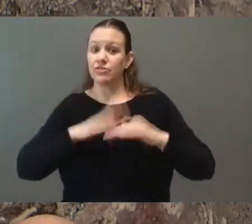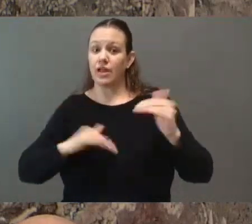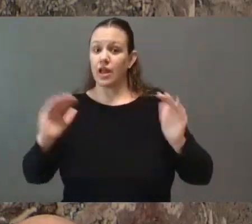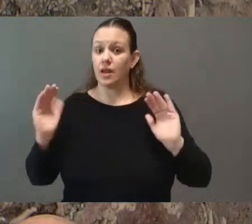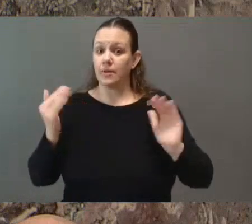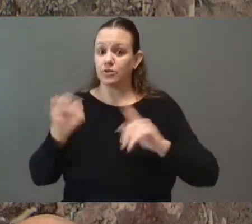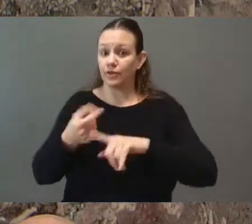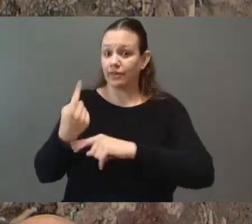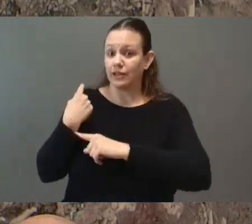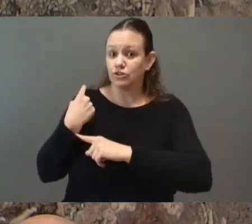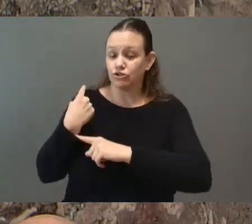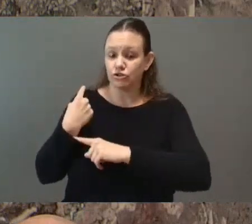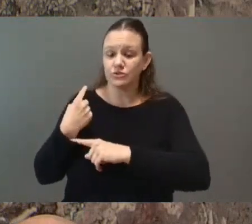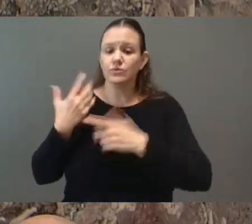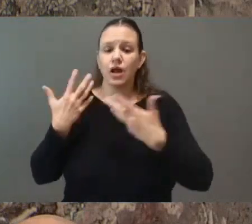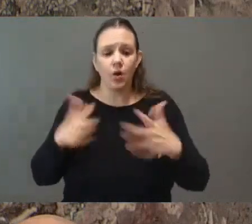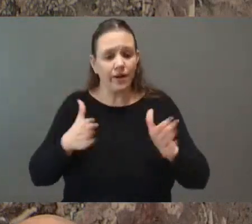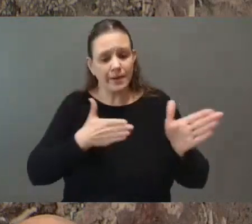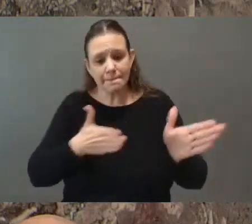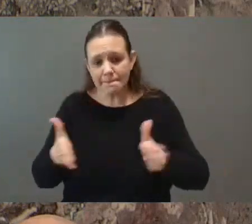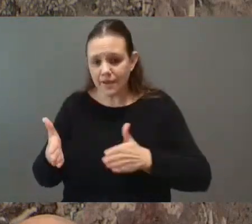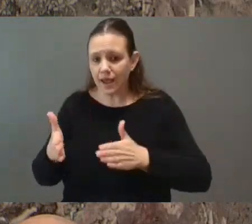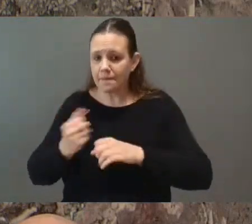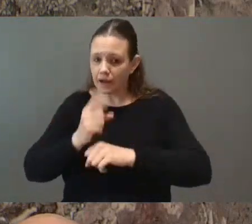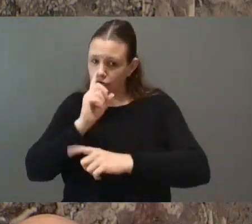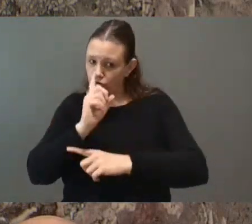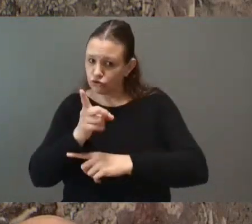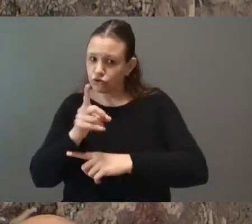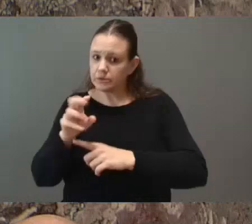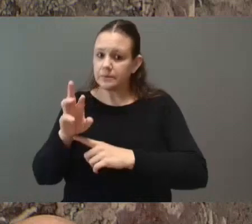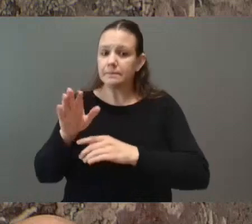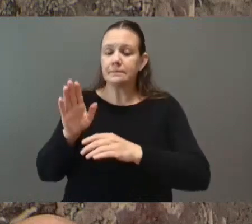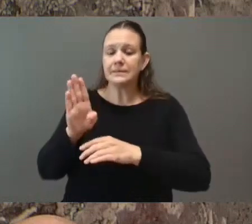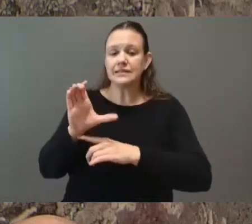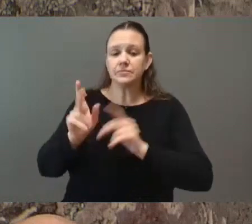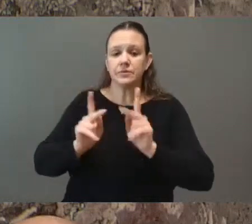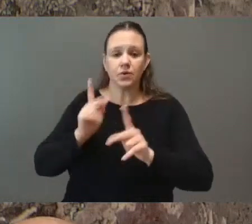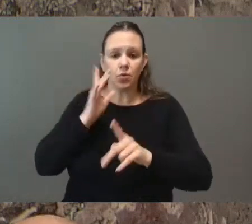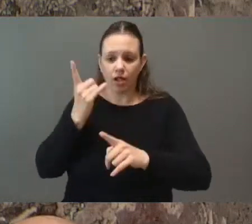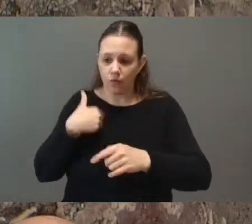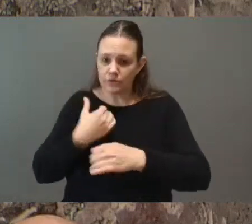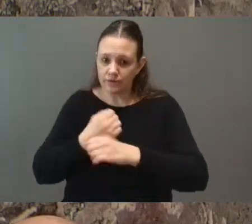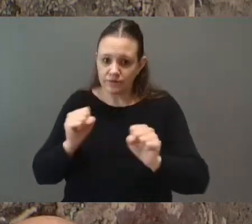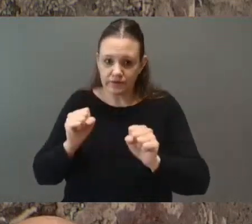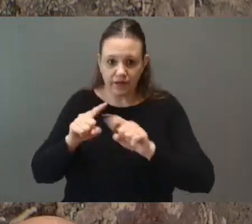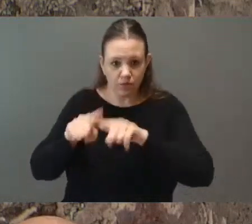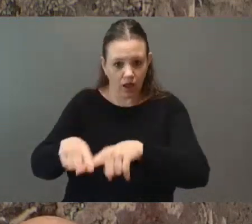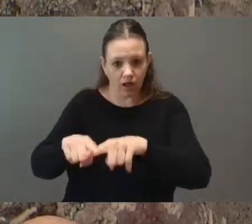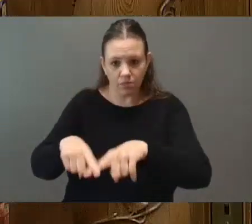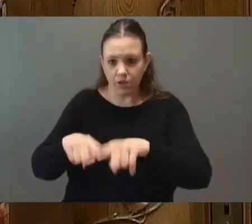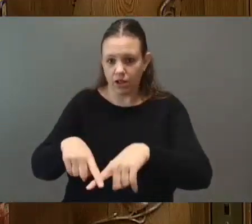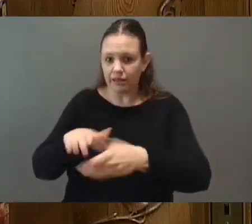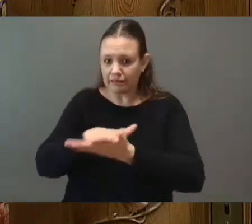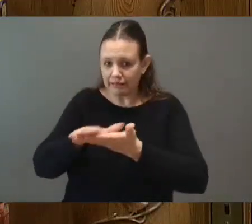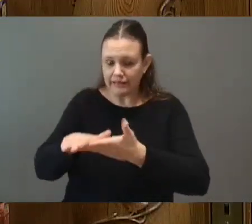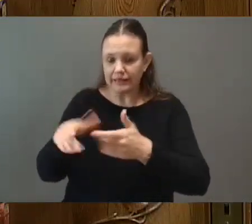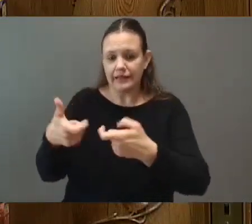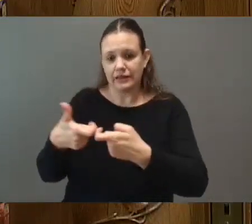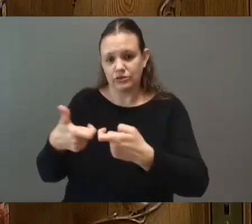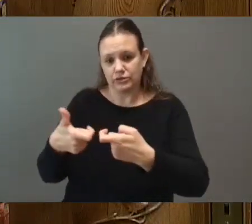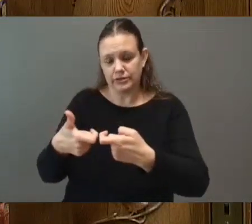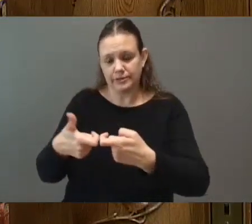safe, reliable, clean electricity that we need as part of this global energy transition. Thank you. Leader of third